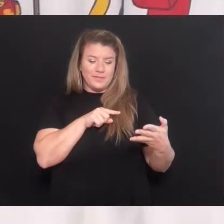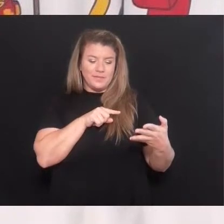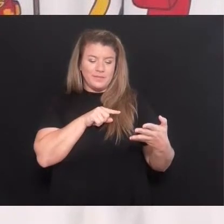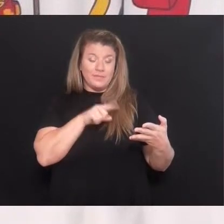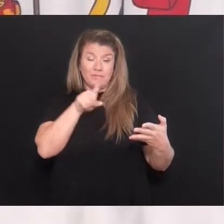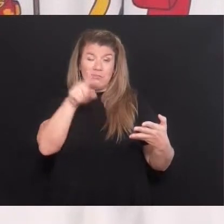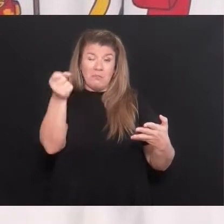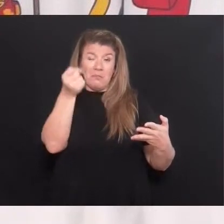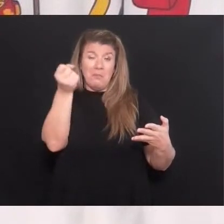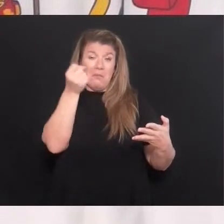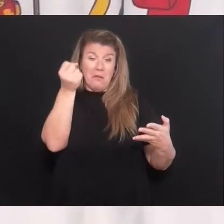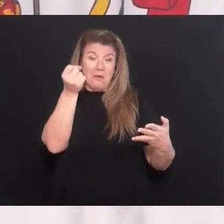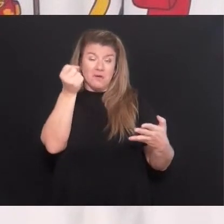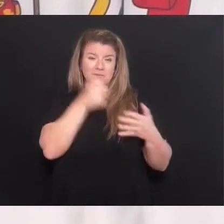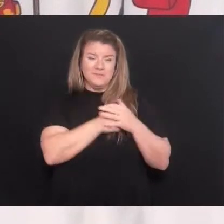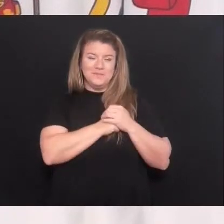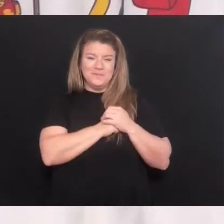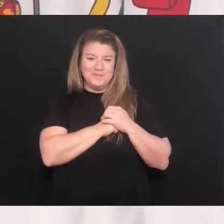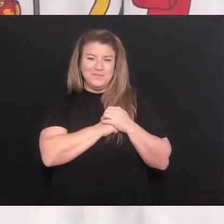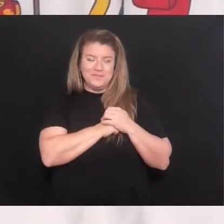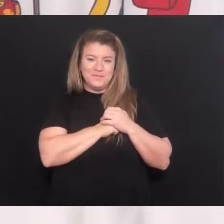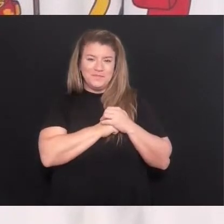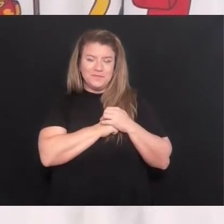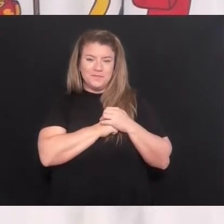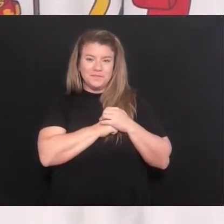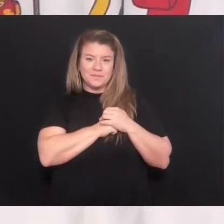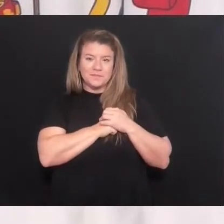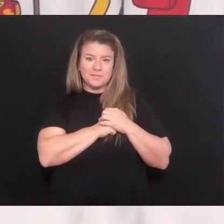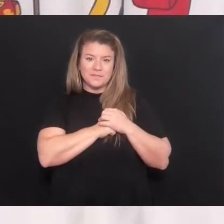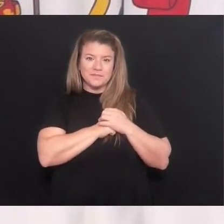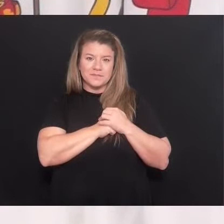hold tight with me just one second.